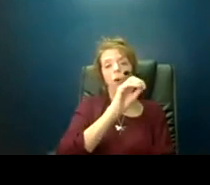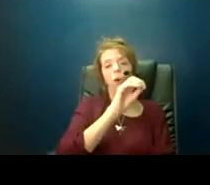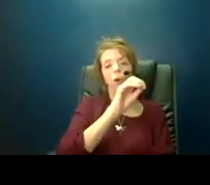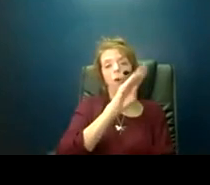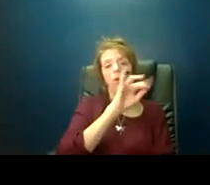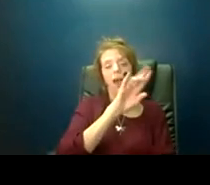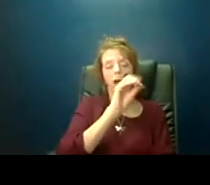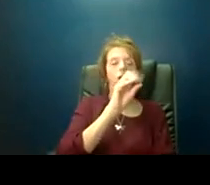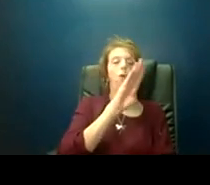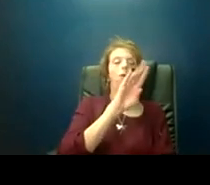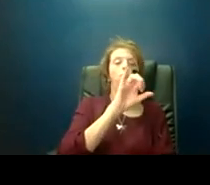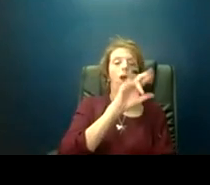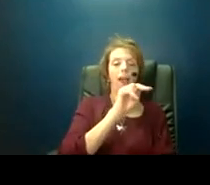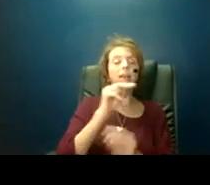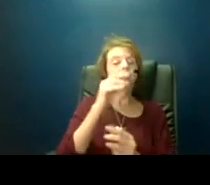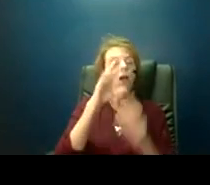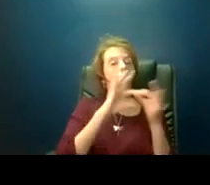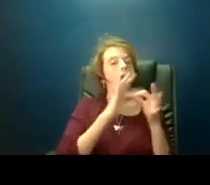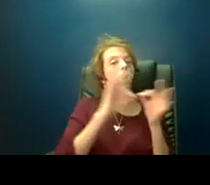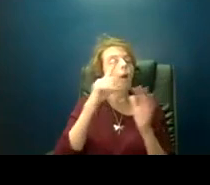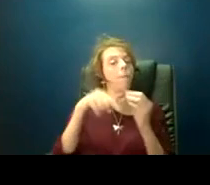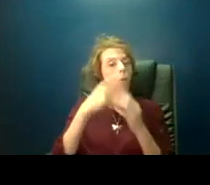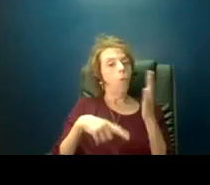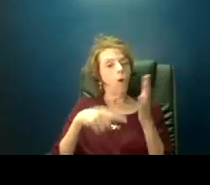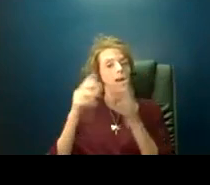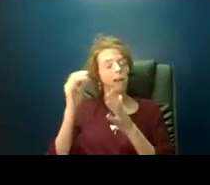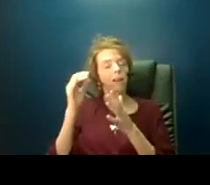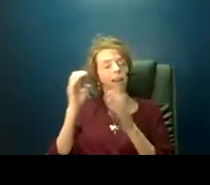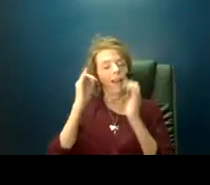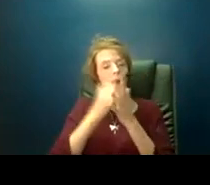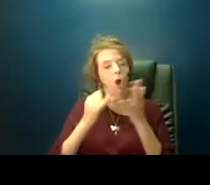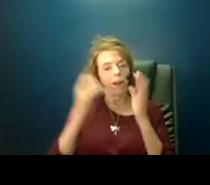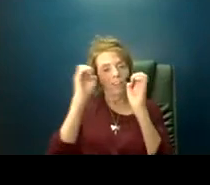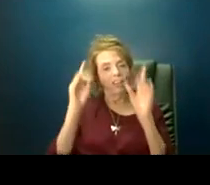And this is the big connector we find with education, is